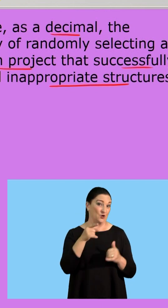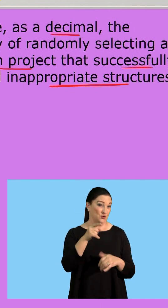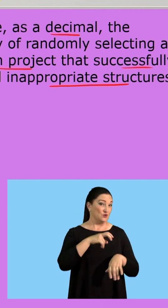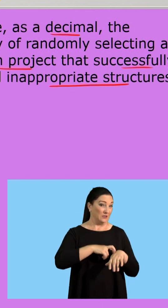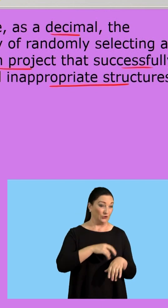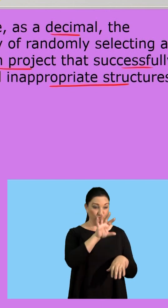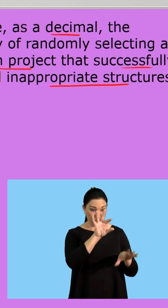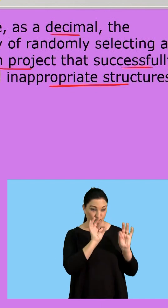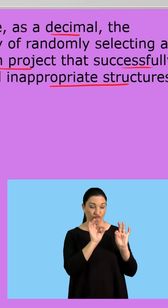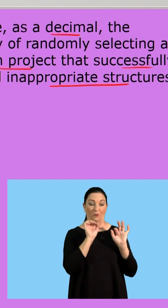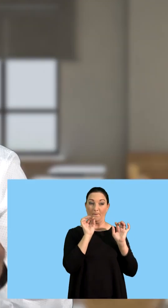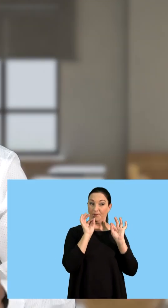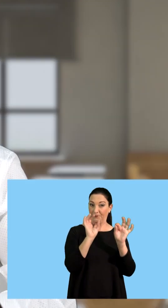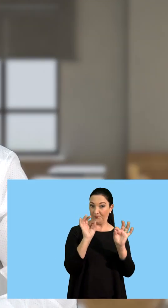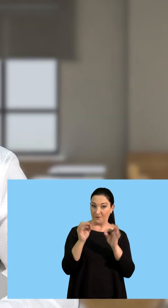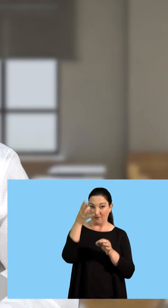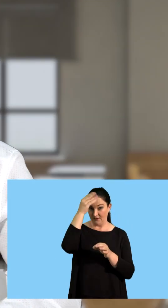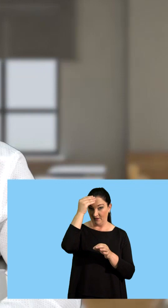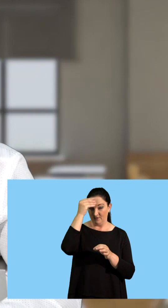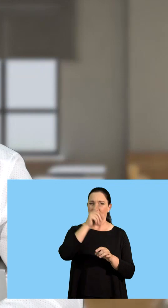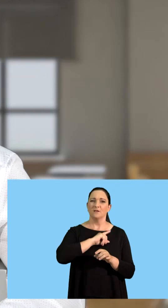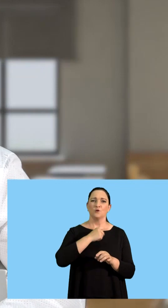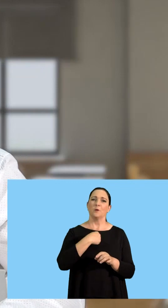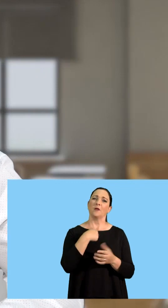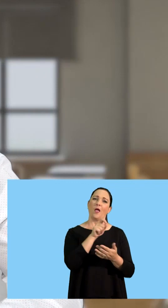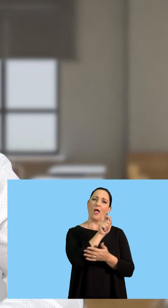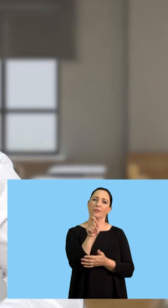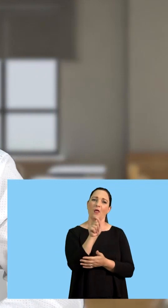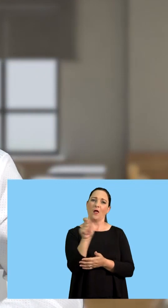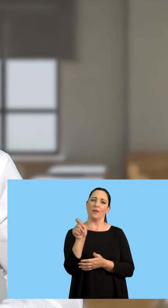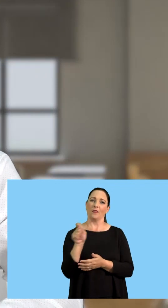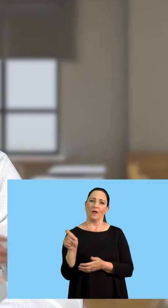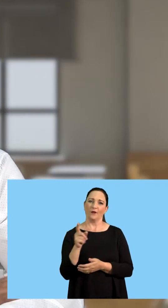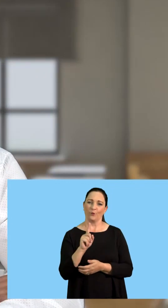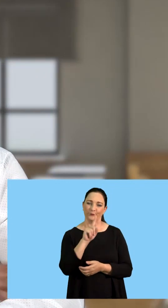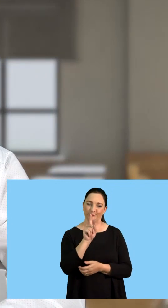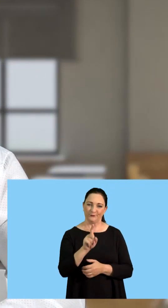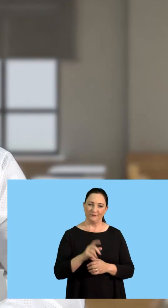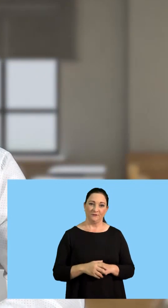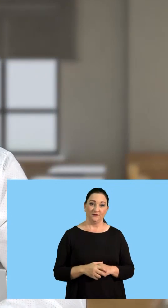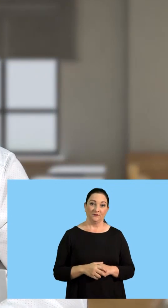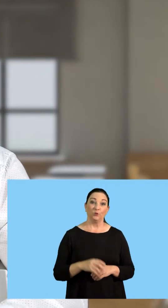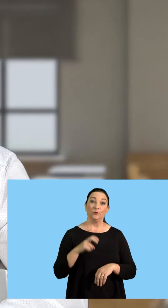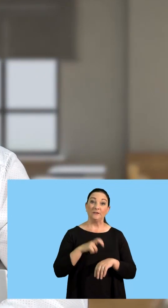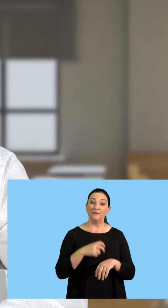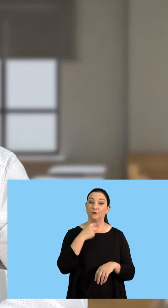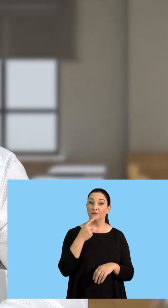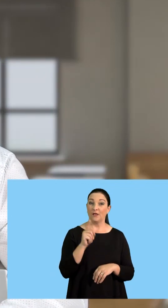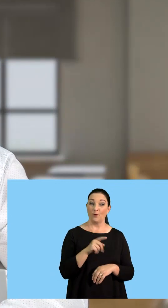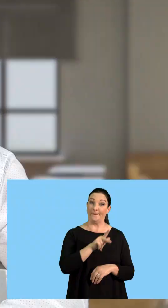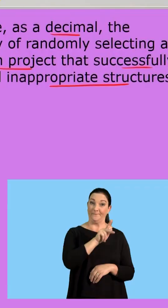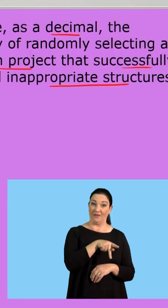your job to make sure you work with the correct information. Hence, I underlined what the question is all about. So we must determine